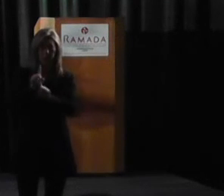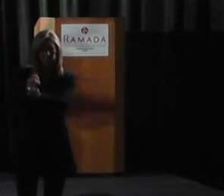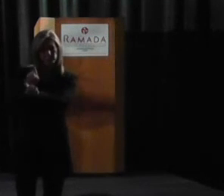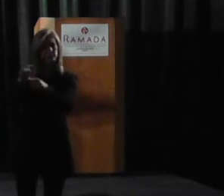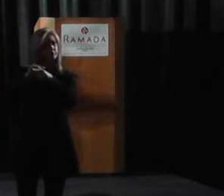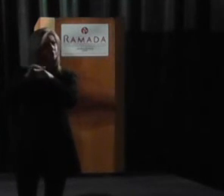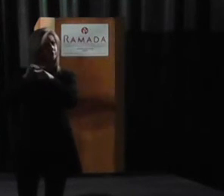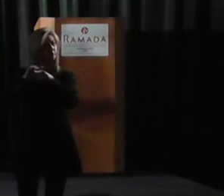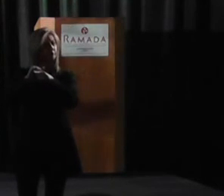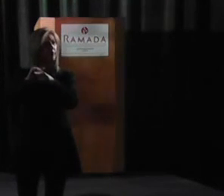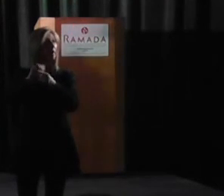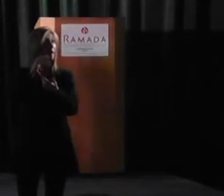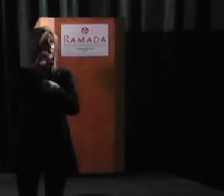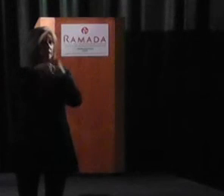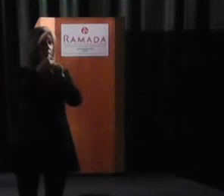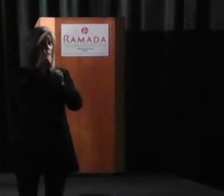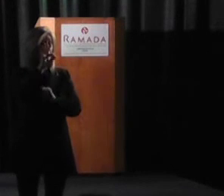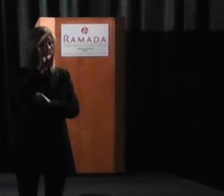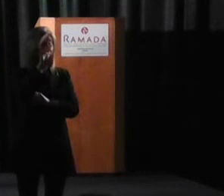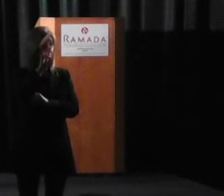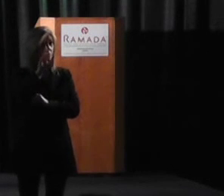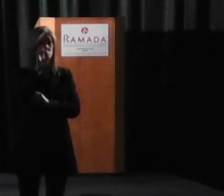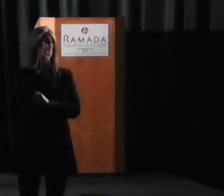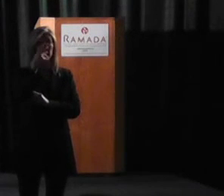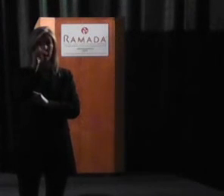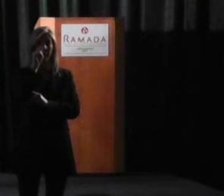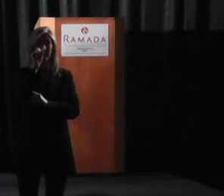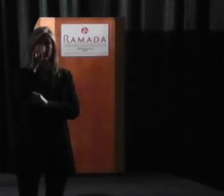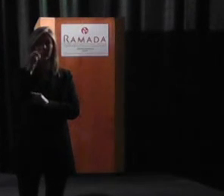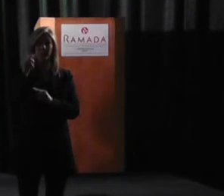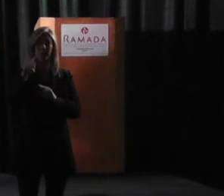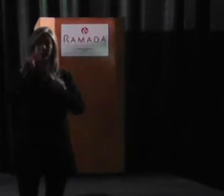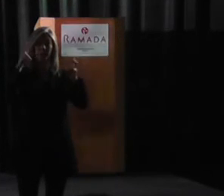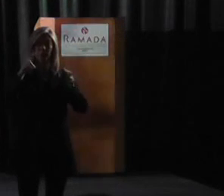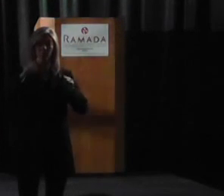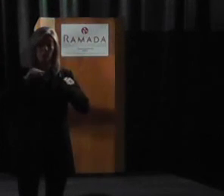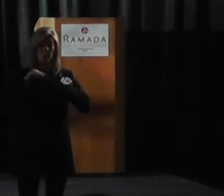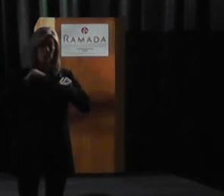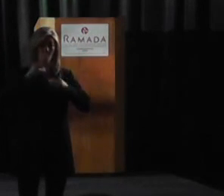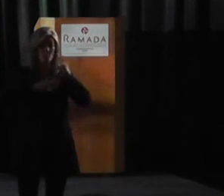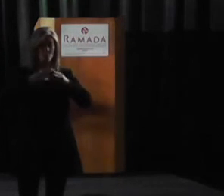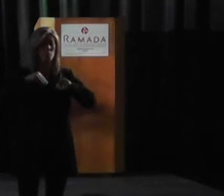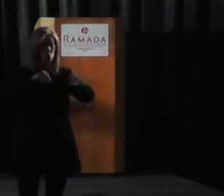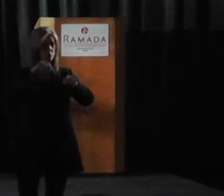in 1987, the center was renamed the Rick Hansen Center as a tribute to Rick's achievement.